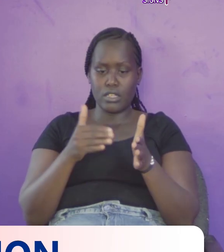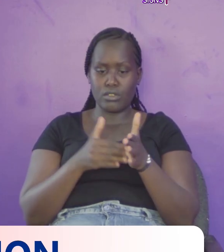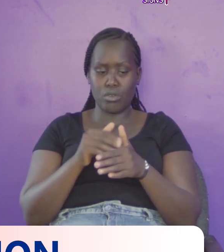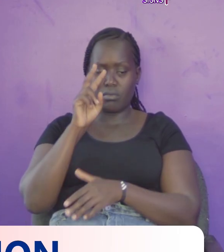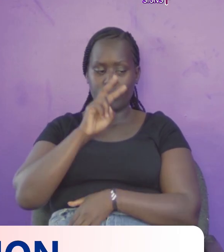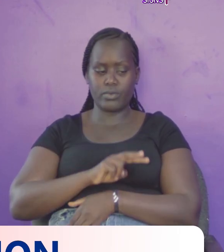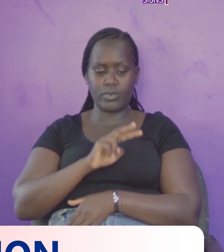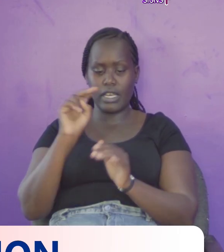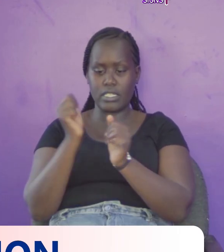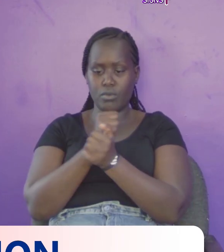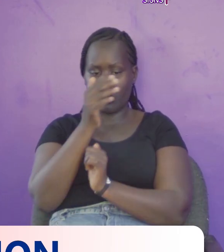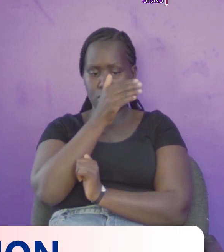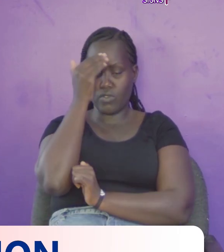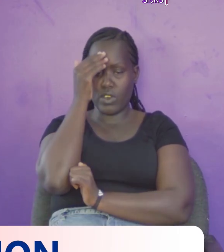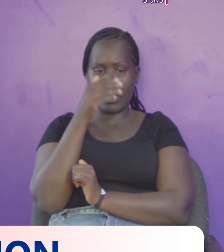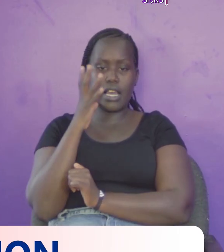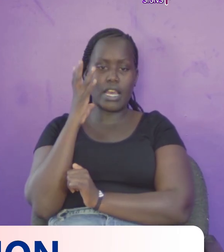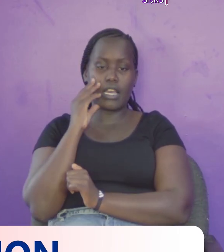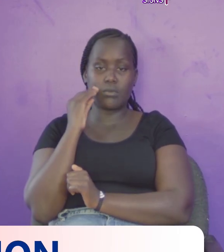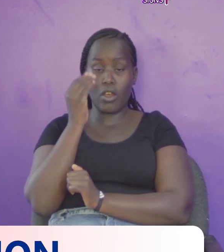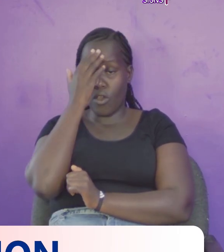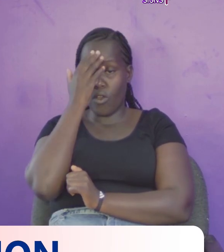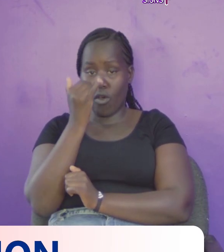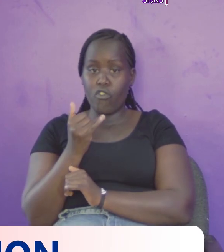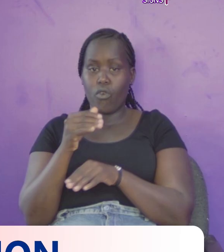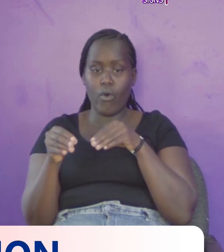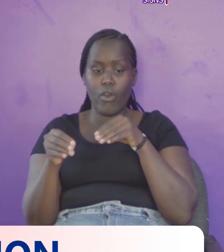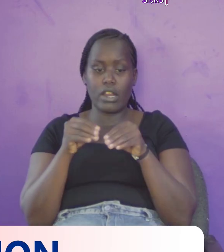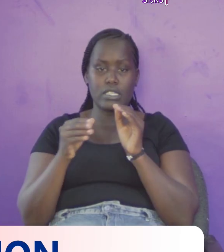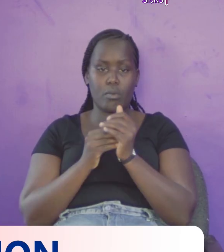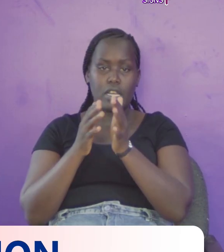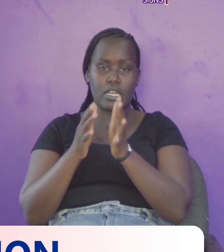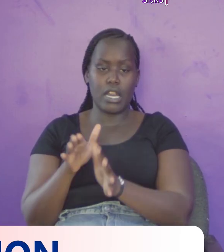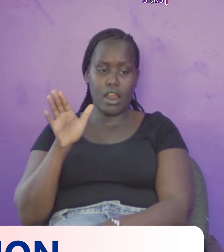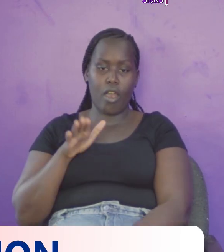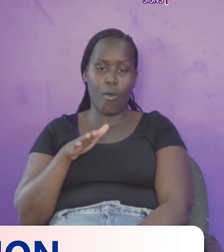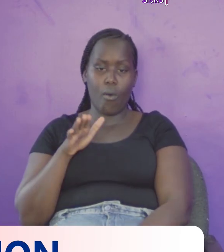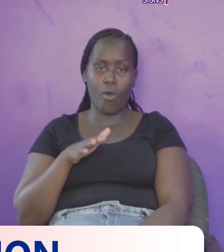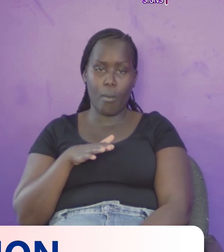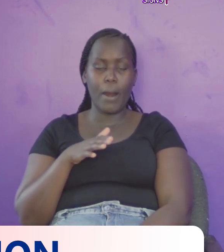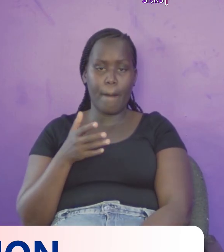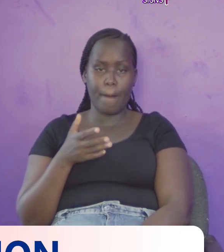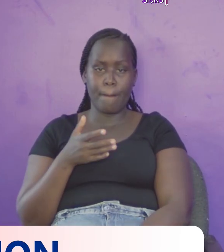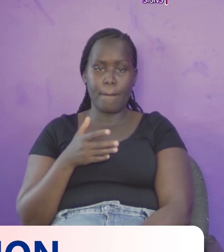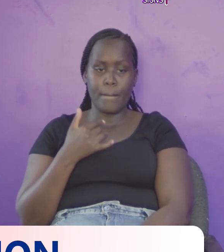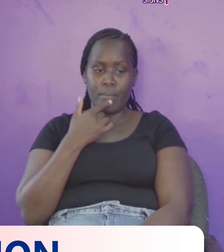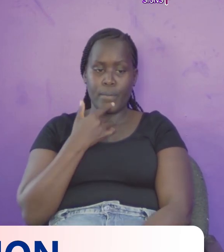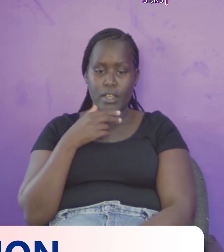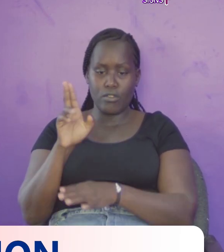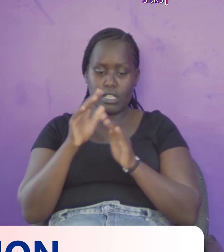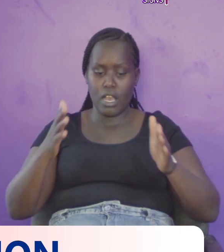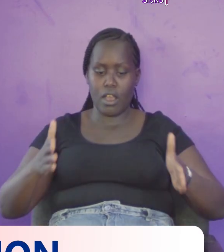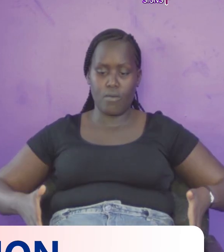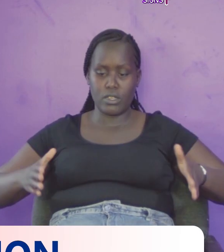the experience of one disability leader, a woman. She's on wheelchair, and she was giving us